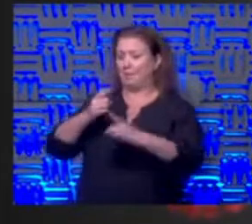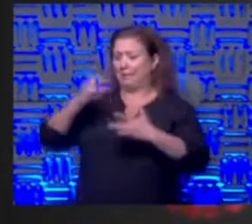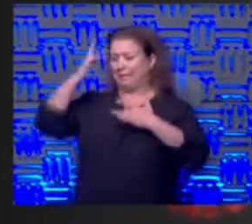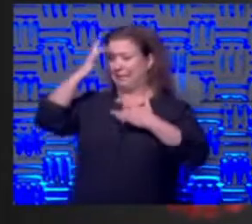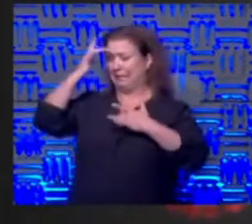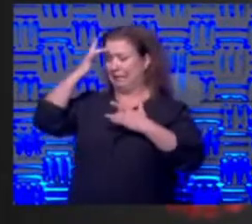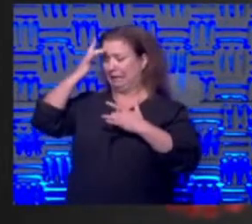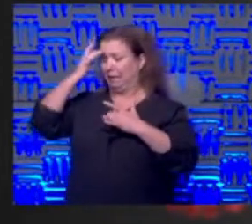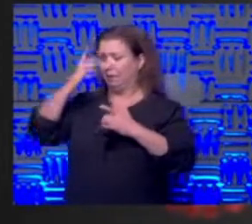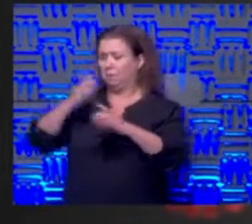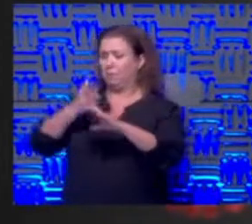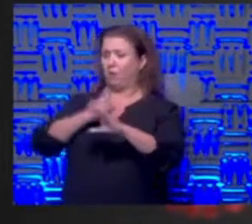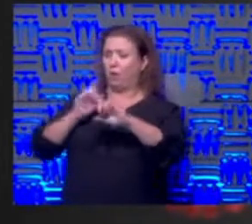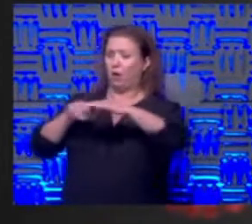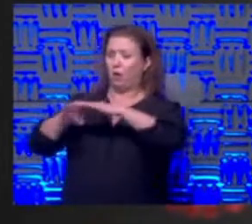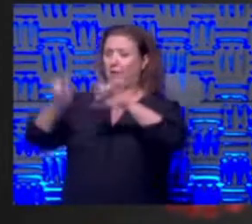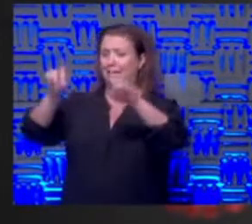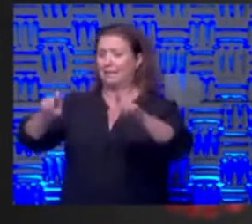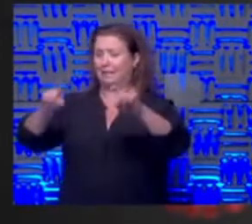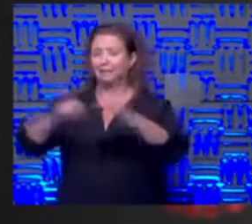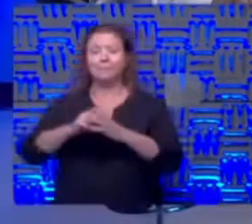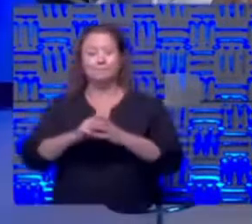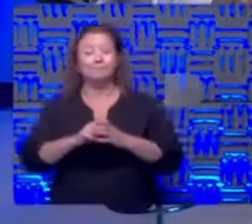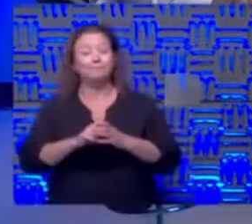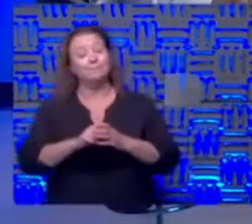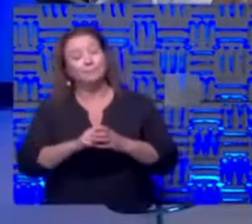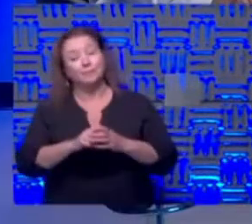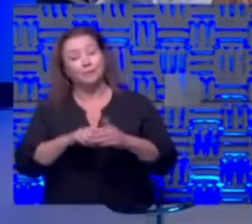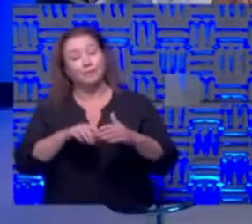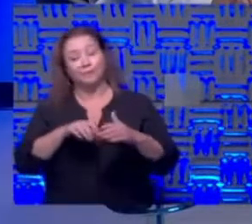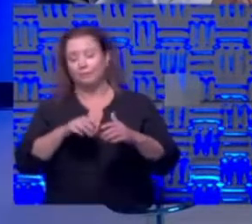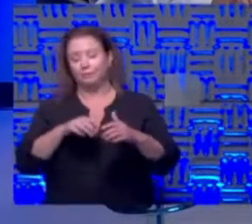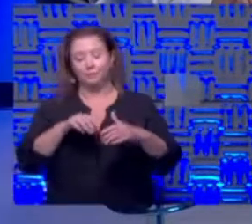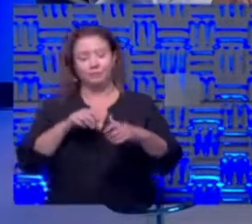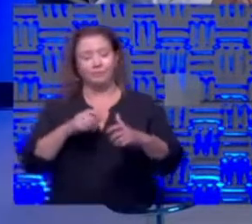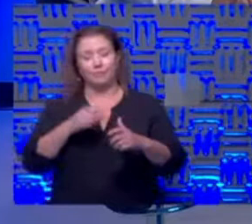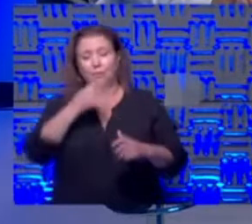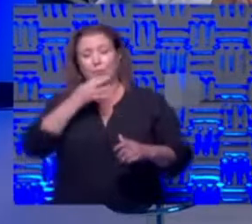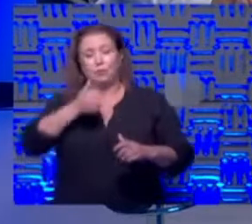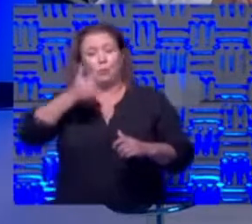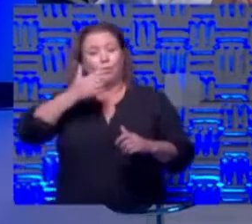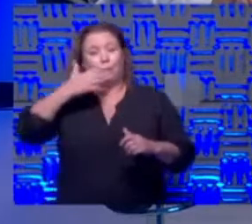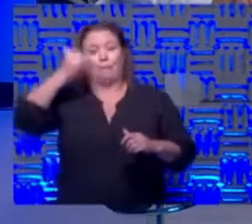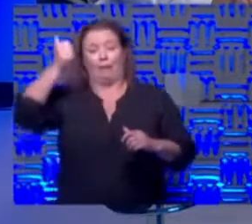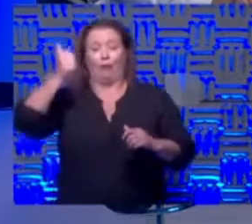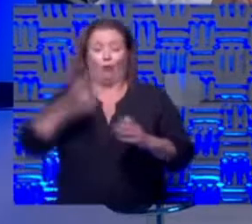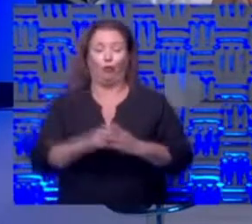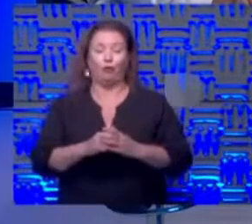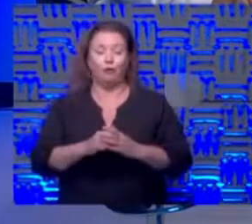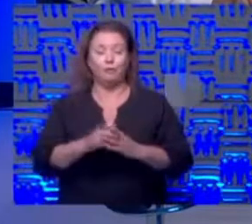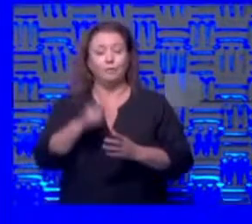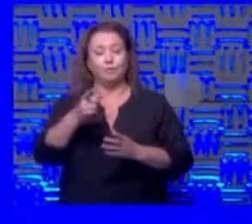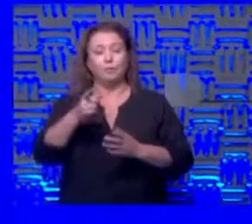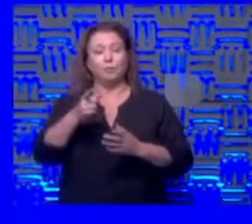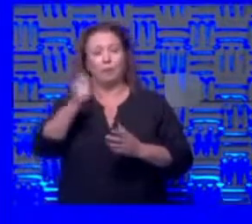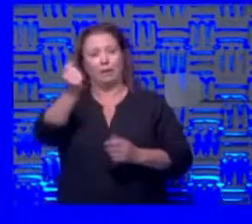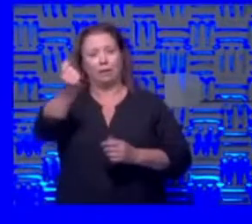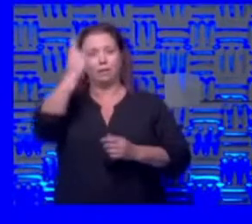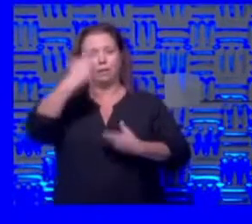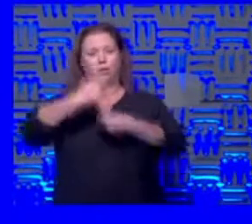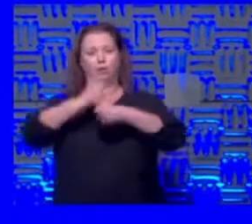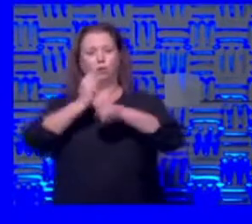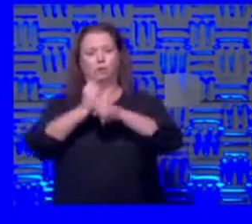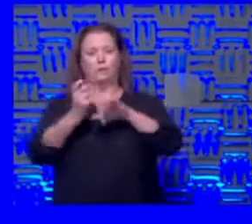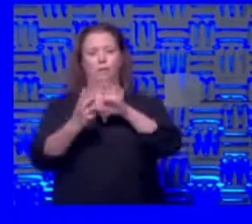is better than later. I agree, 100%. So we understand that you probably are producing